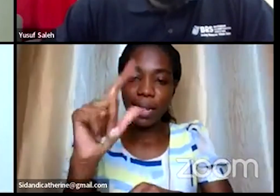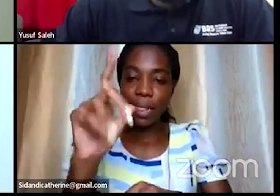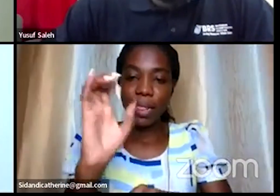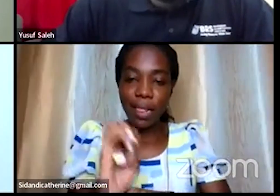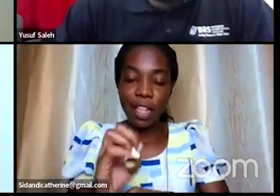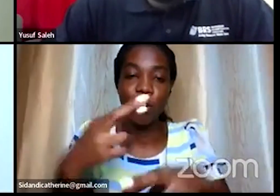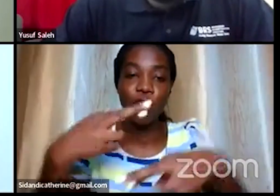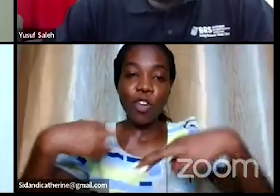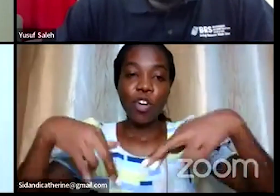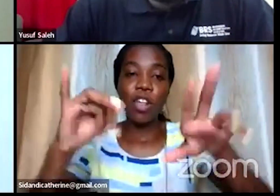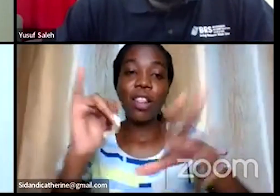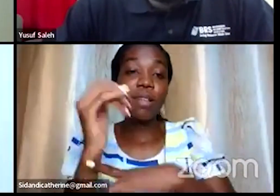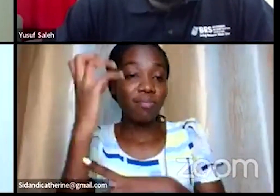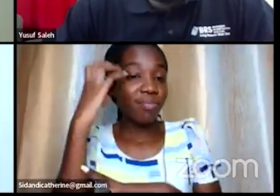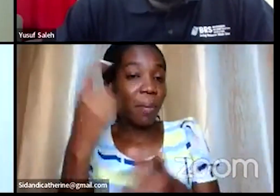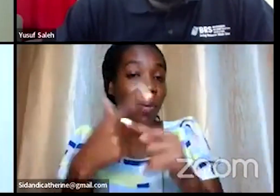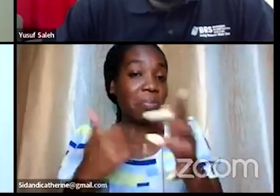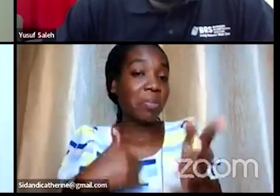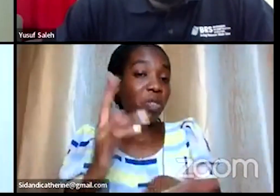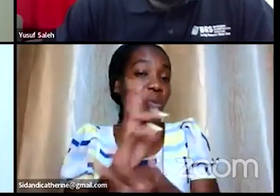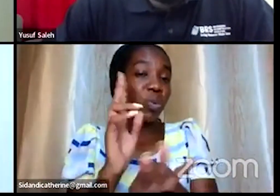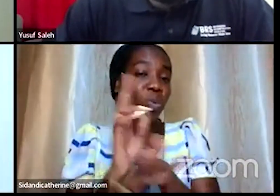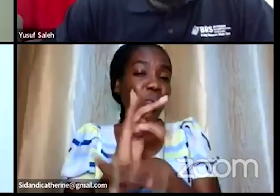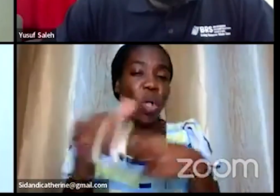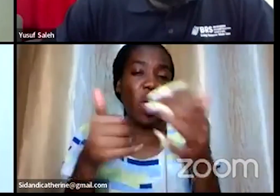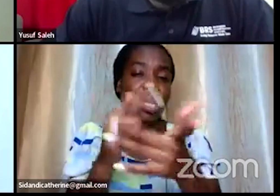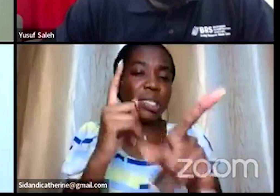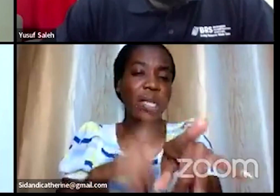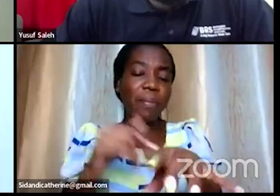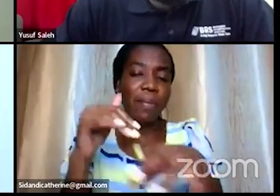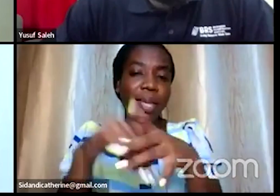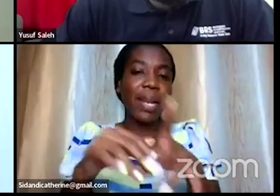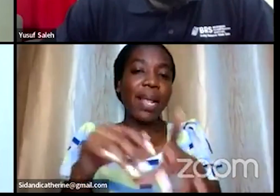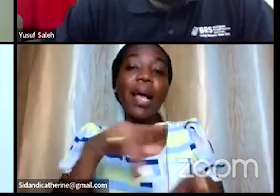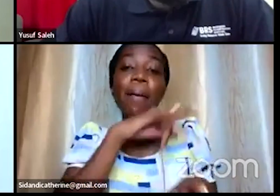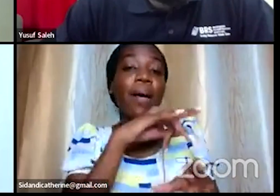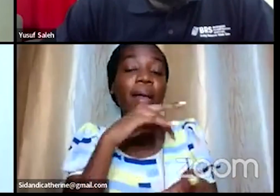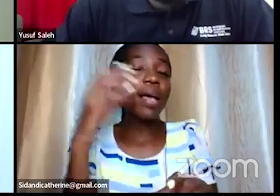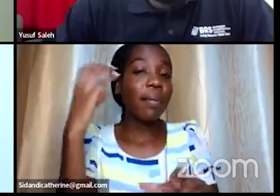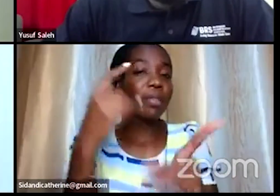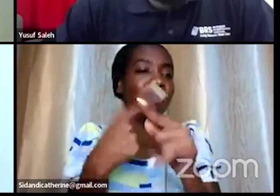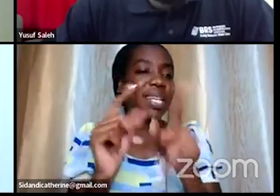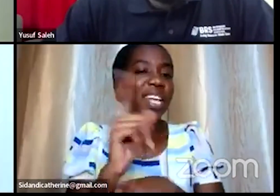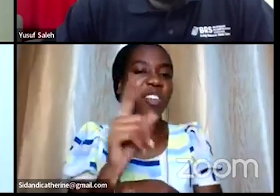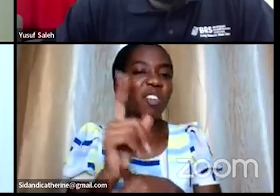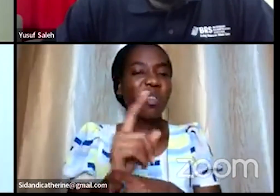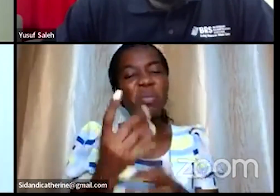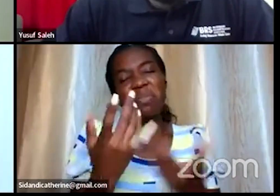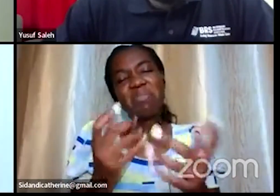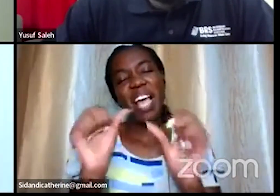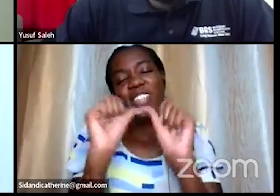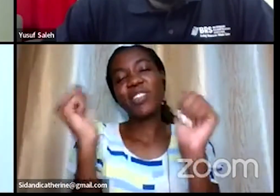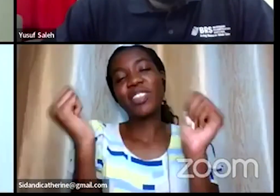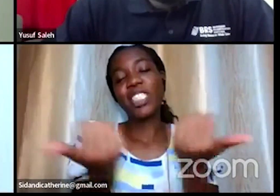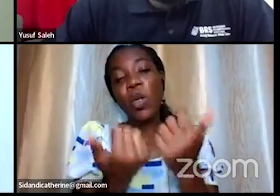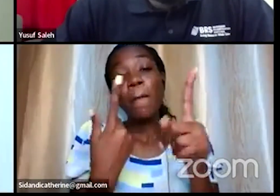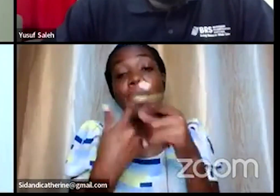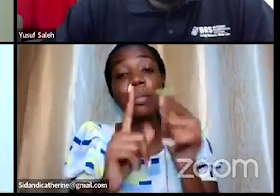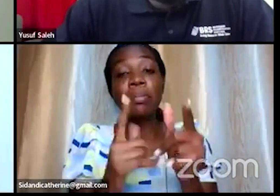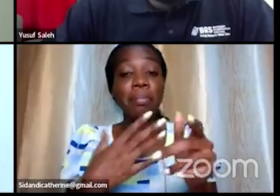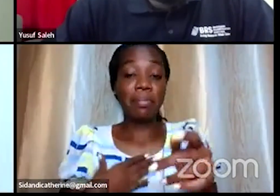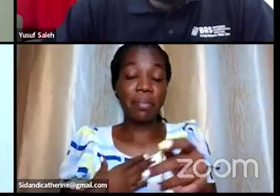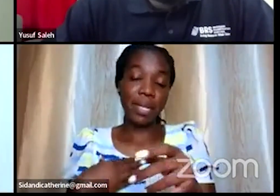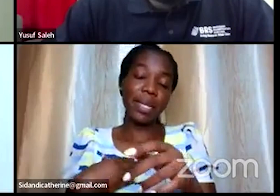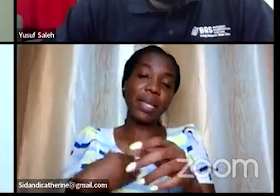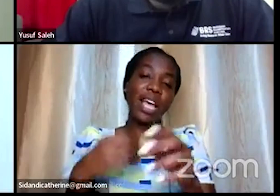spend almost all of my time in the Kampala campus. Nairobi campus is by association, but I am associated and